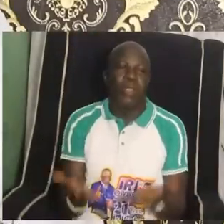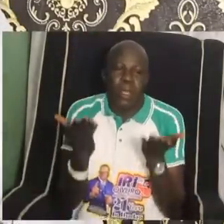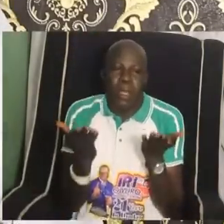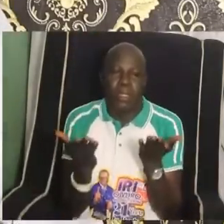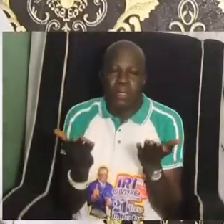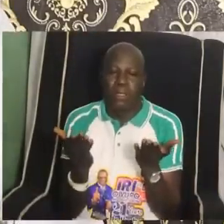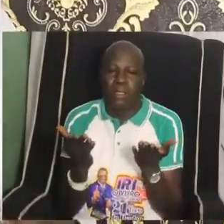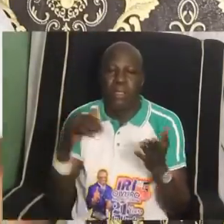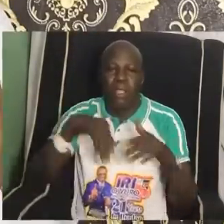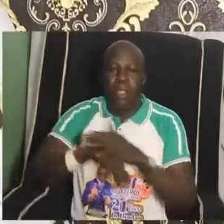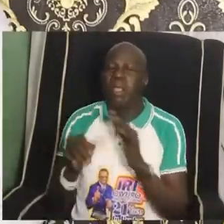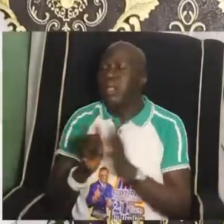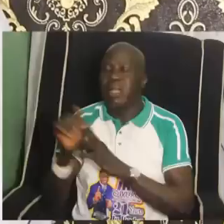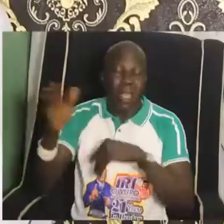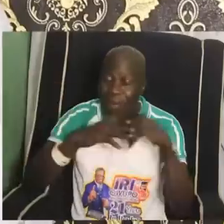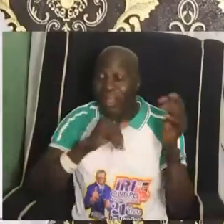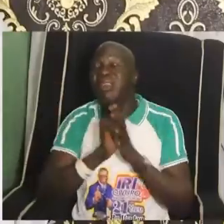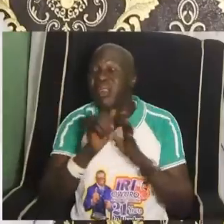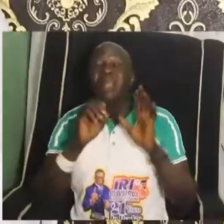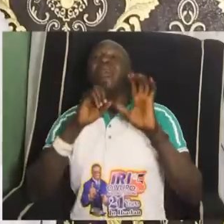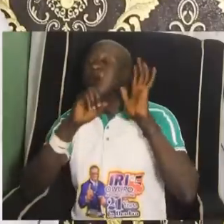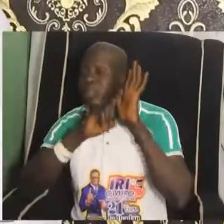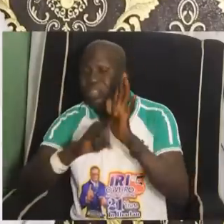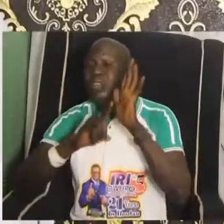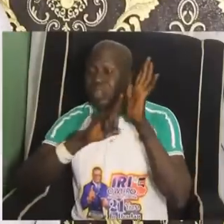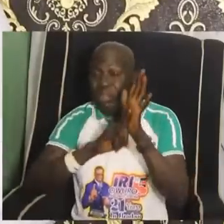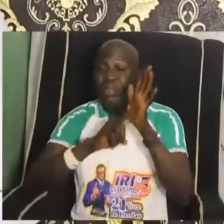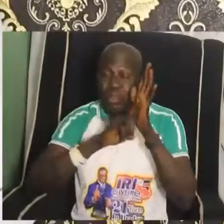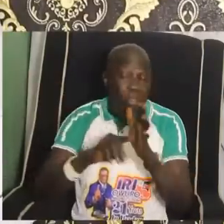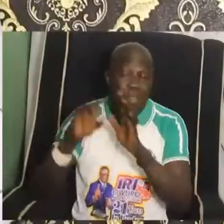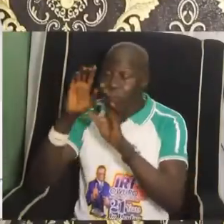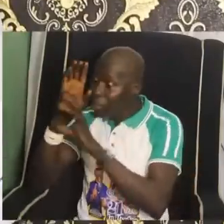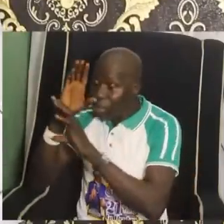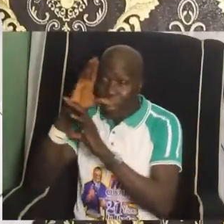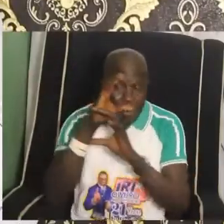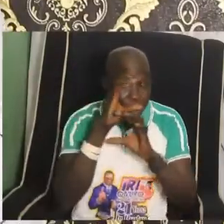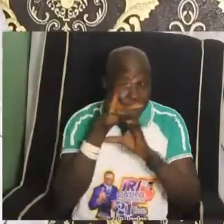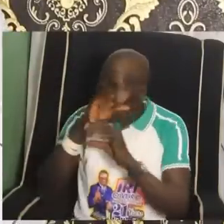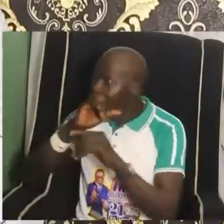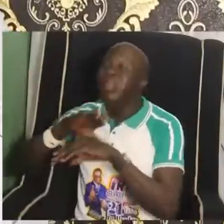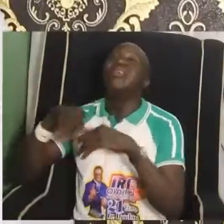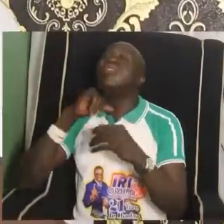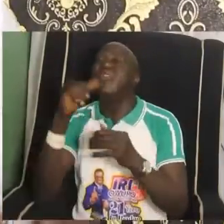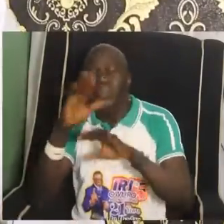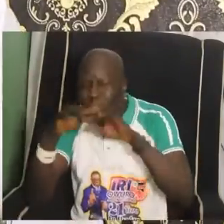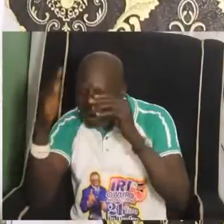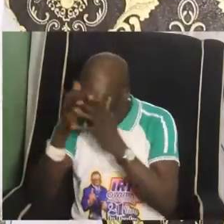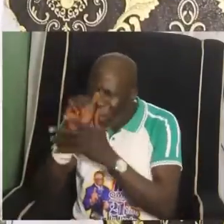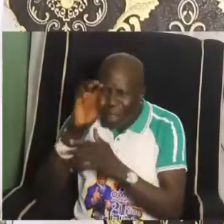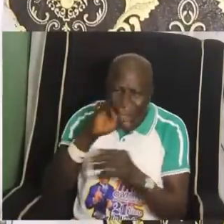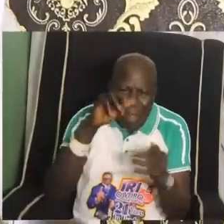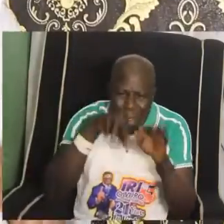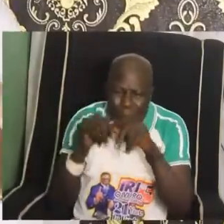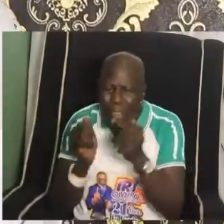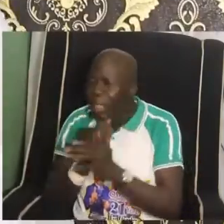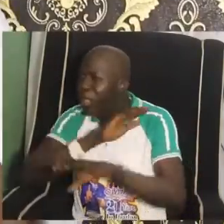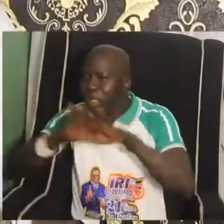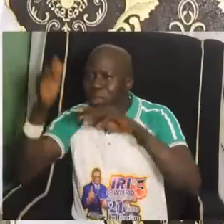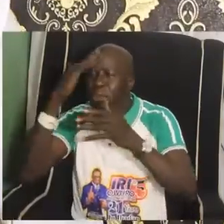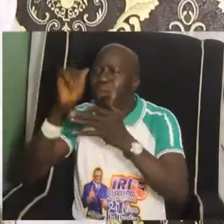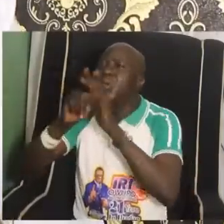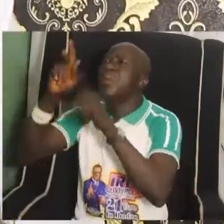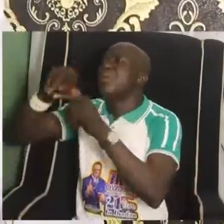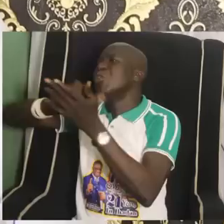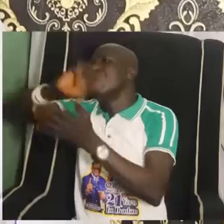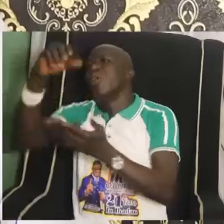your life will rise in Jesus. So video, tell me no sorry. The share video that is me. Oh, my recording me. Oh, but video, tell me what I